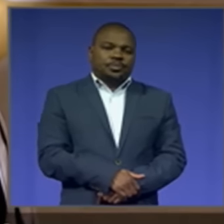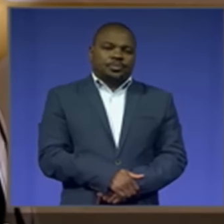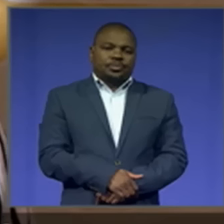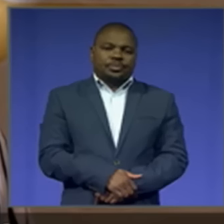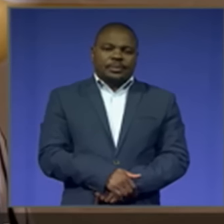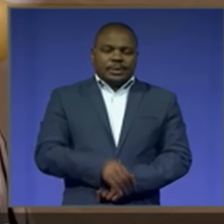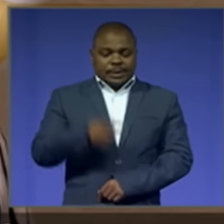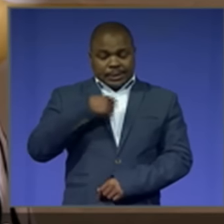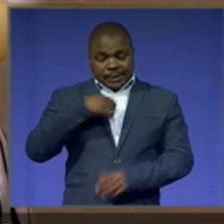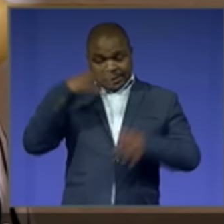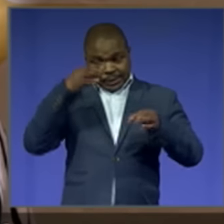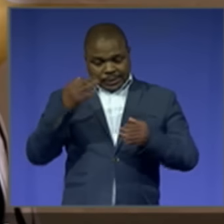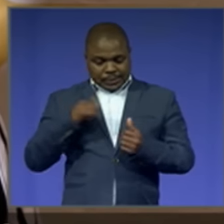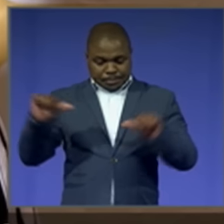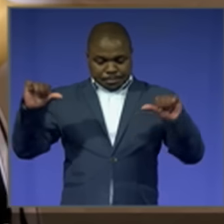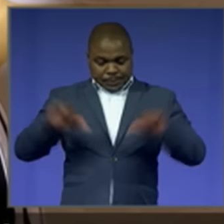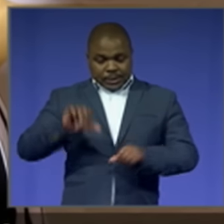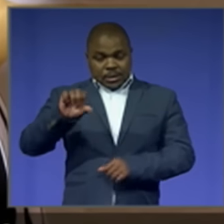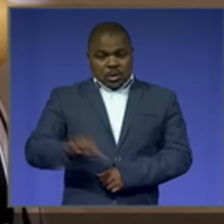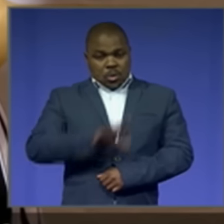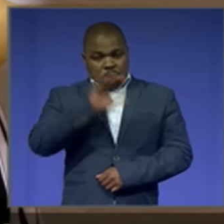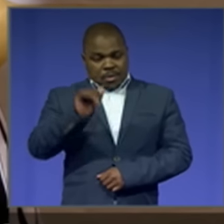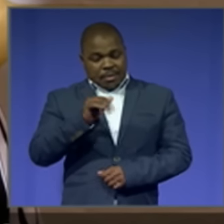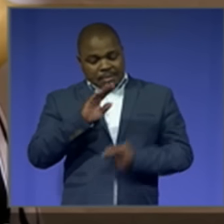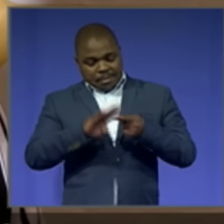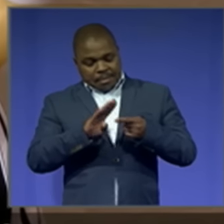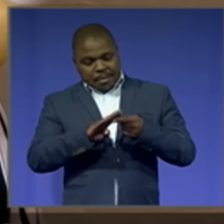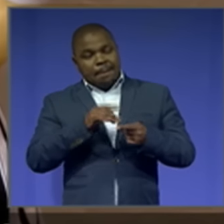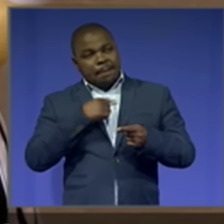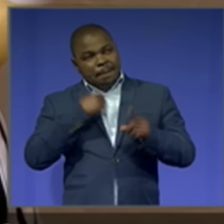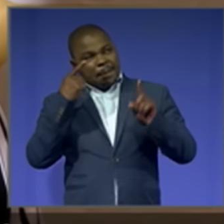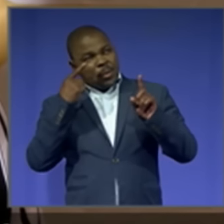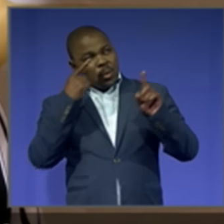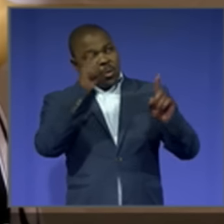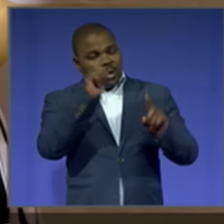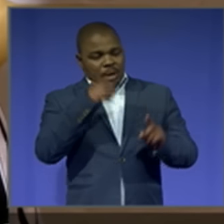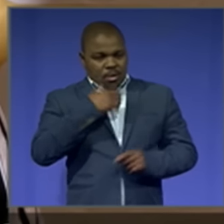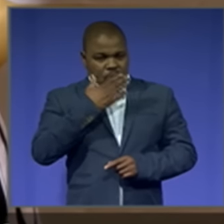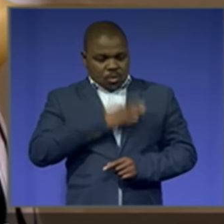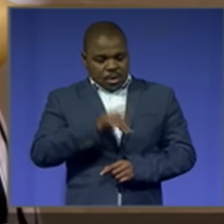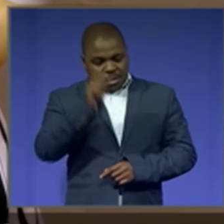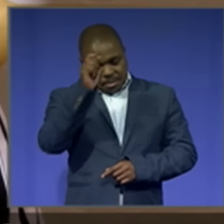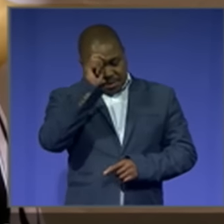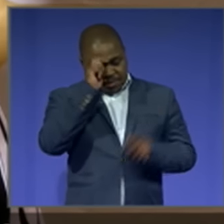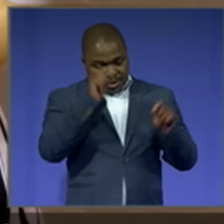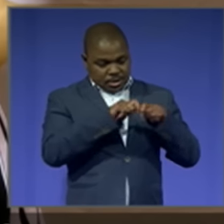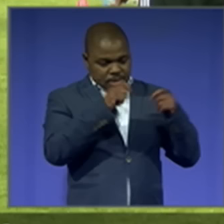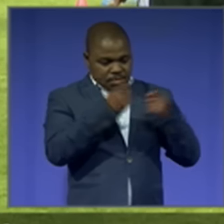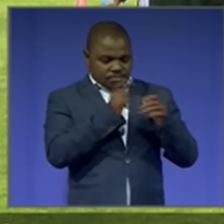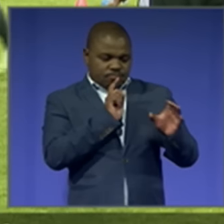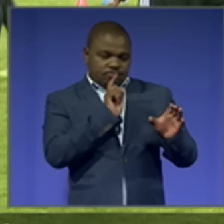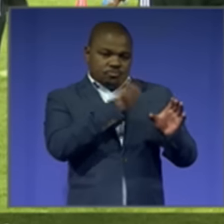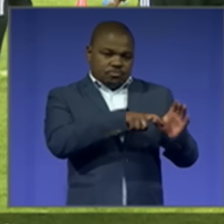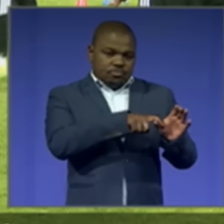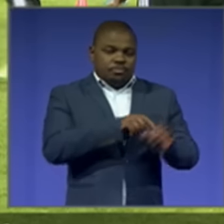Was to come back to South Africa, and my main goal was to get into the Bafana squad.